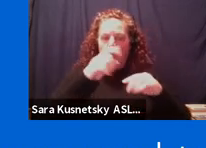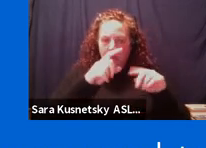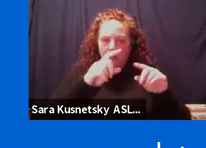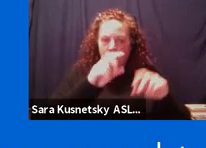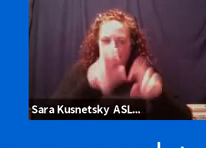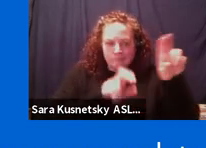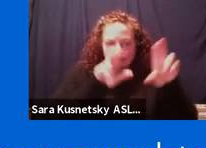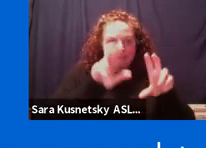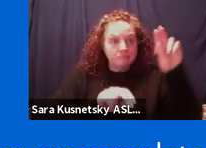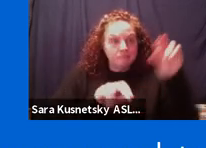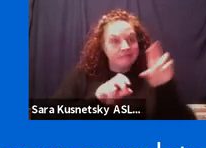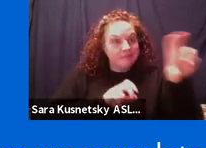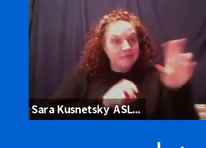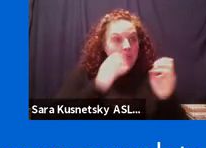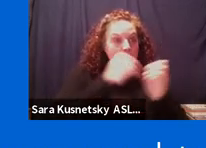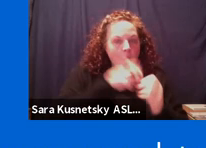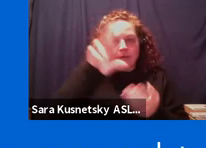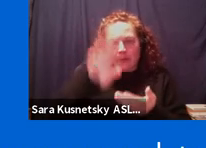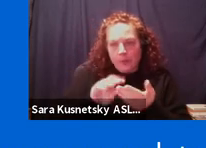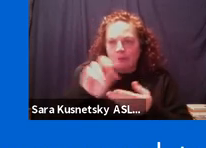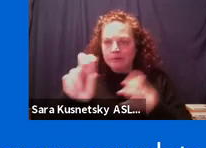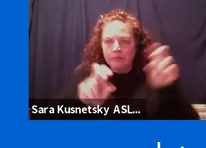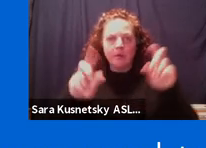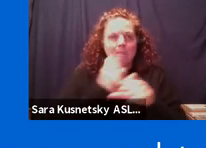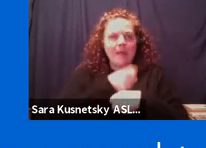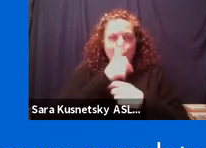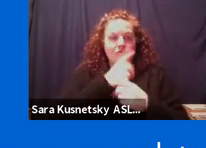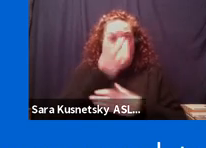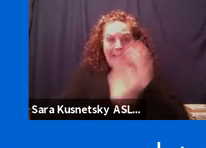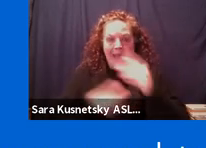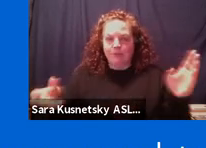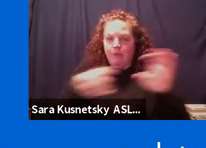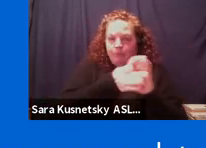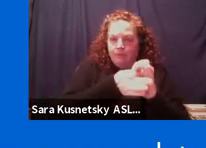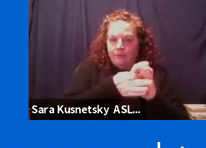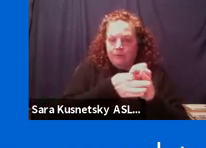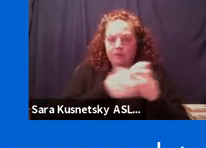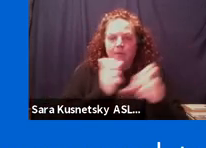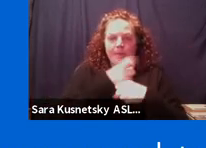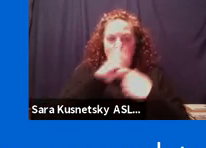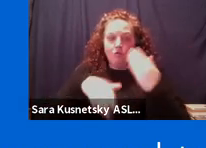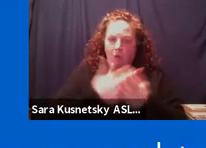to close opportunity gaps for our highest needs and historically marginalized populations.